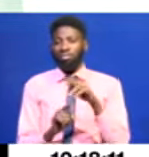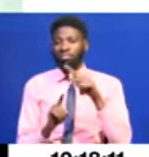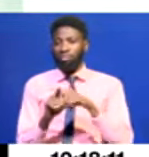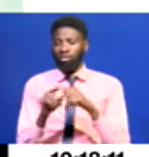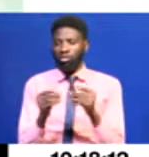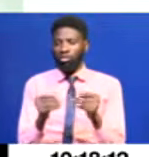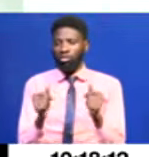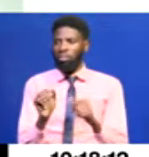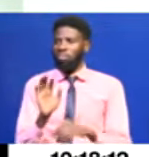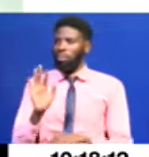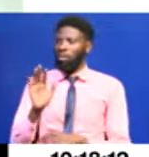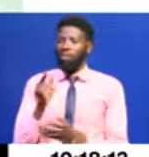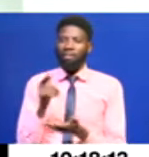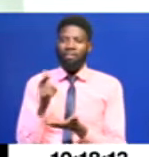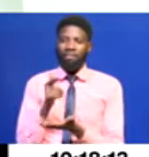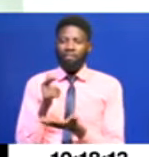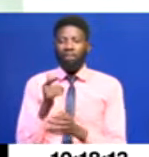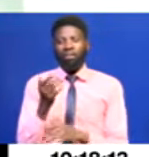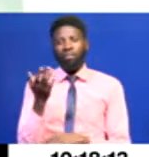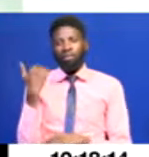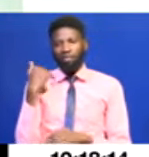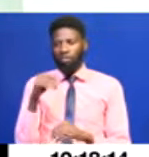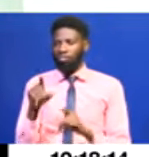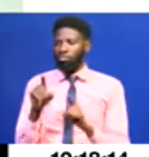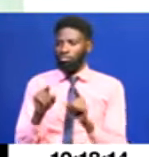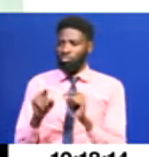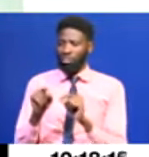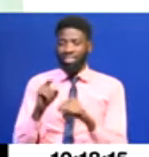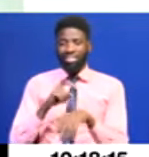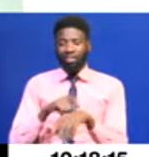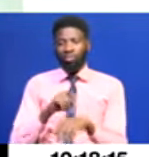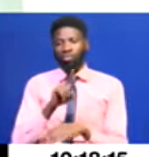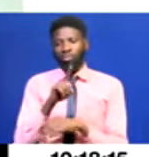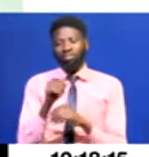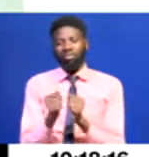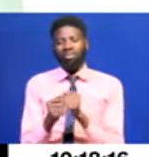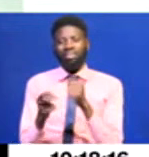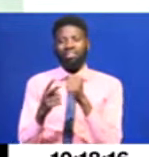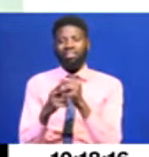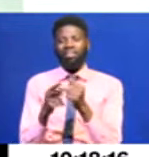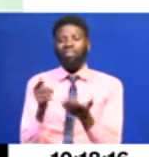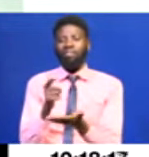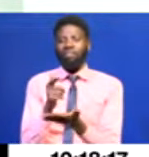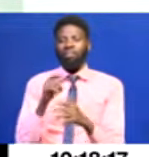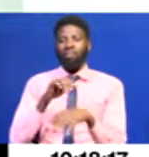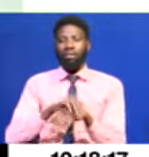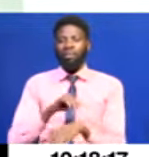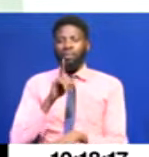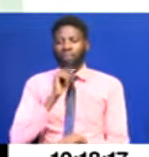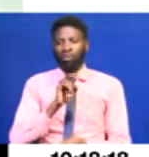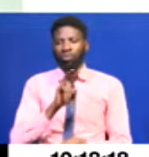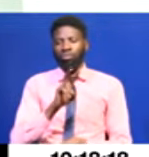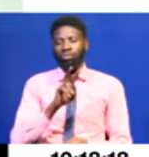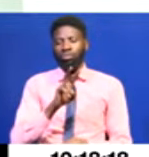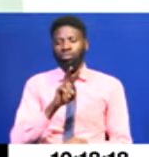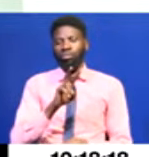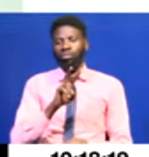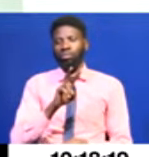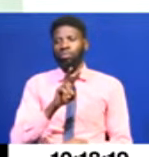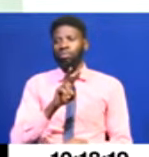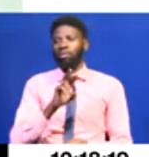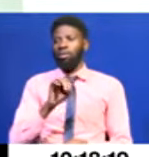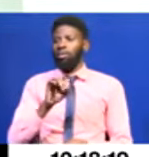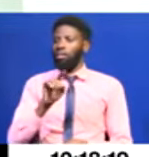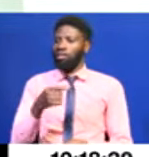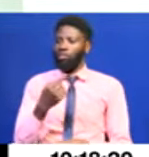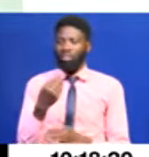The Epiphany, was picked from 117 films, bagging the team 200,000 shillings at the award ceremony